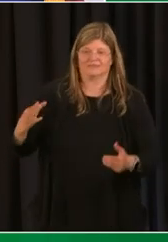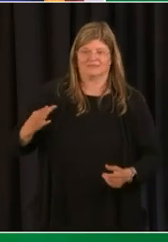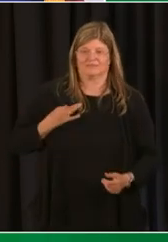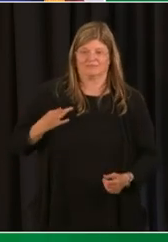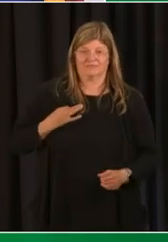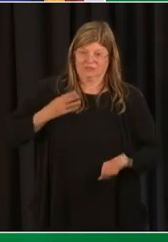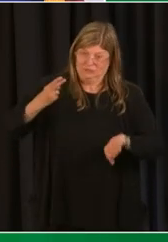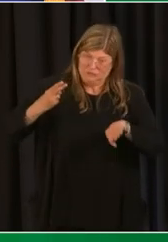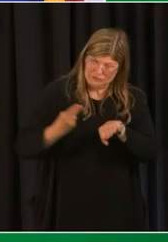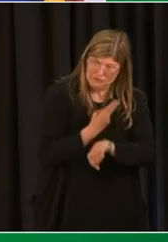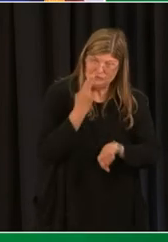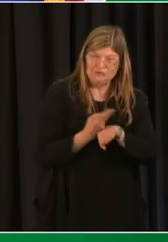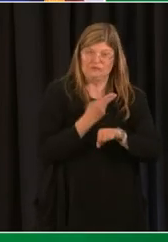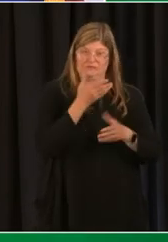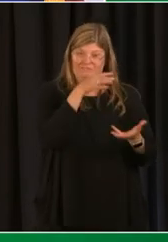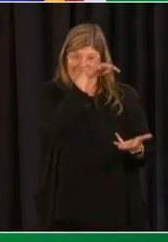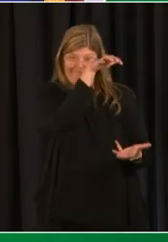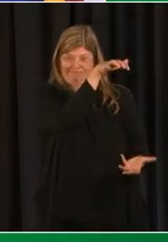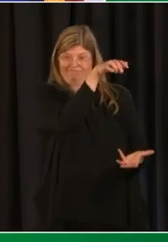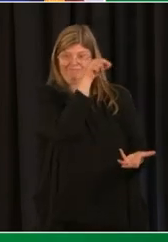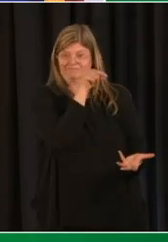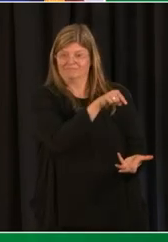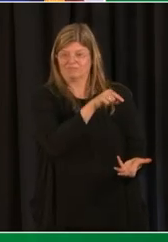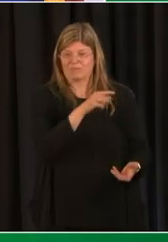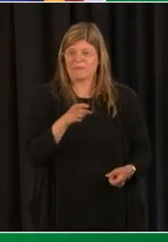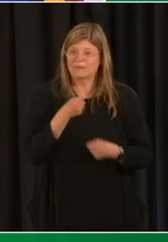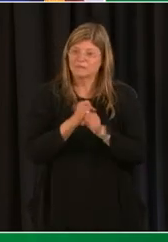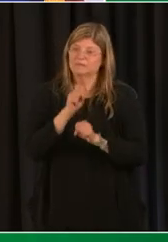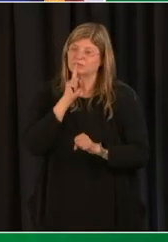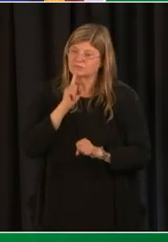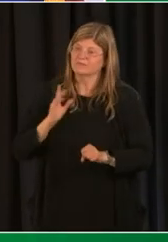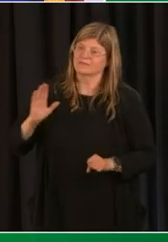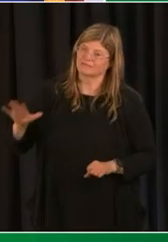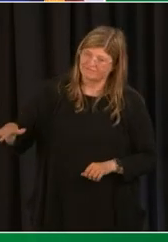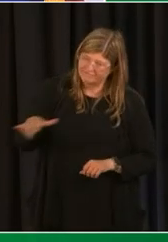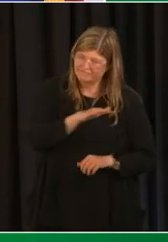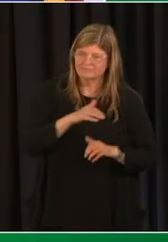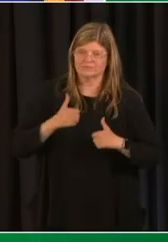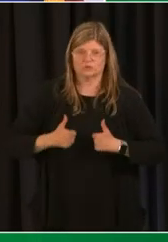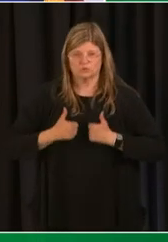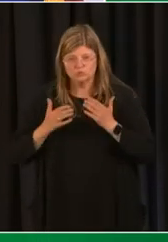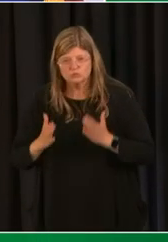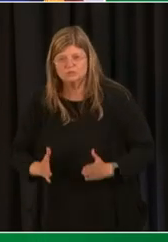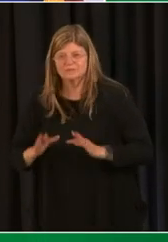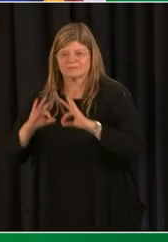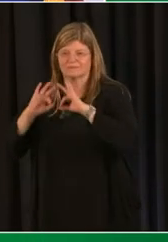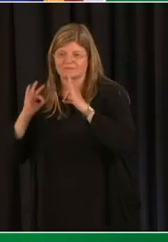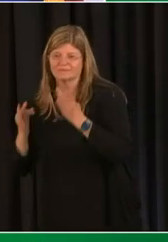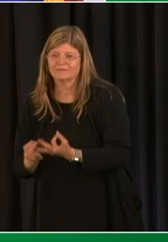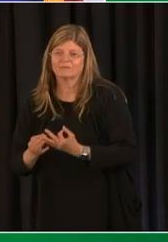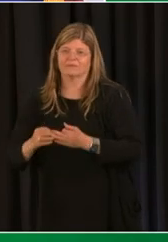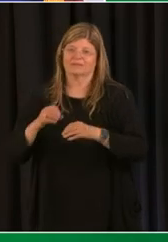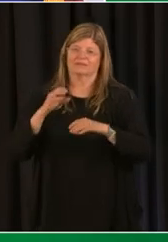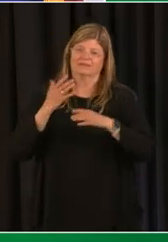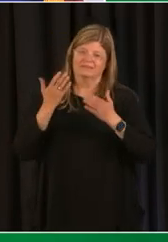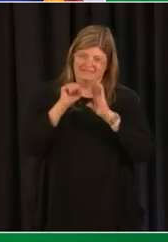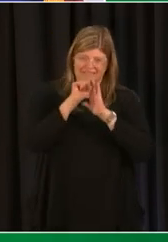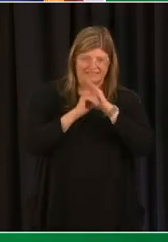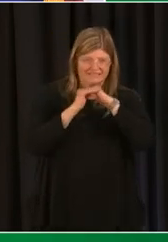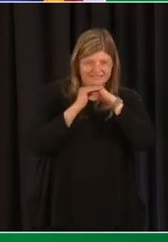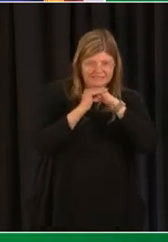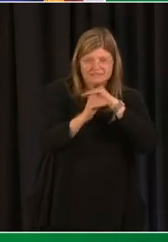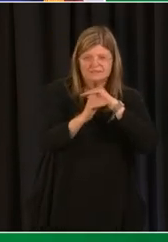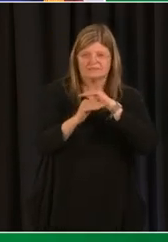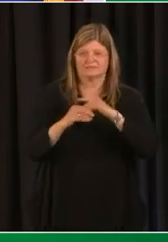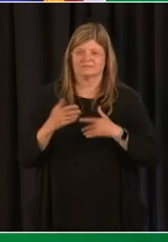we use it, we won't lose it. It'll actually go to make sure that our residents and our families are stabilized through this trying